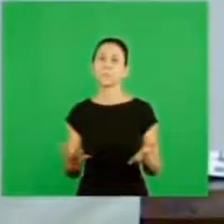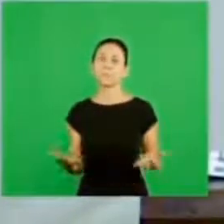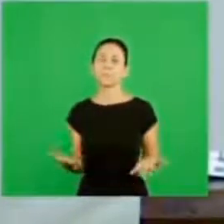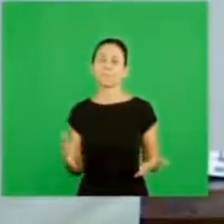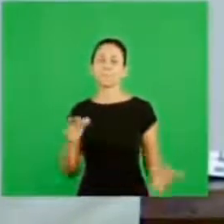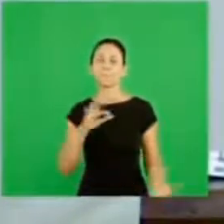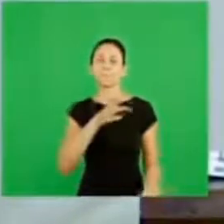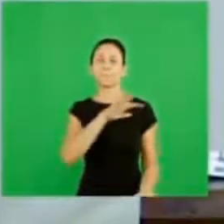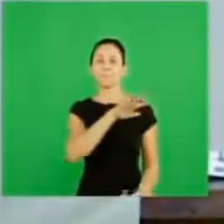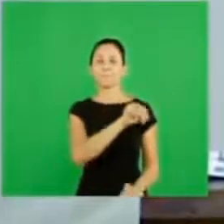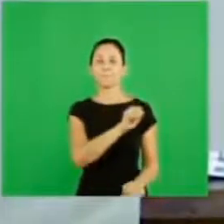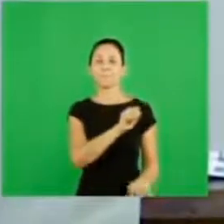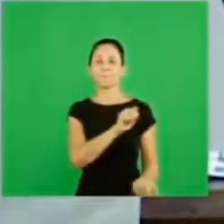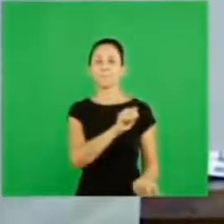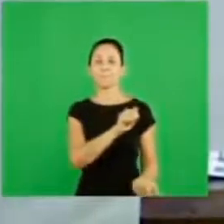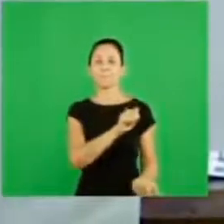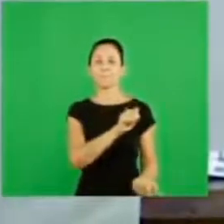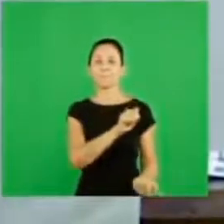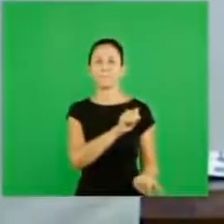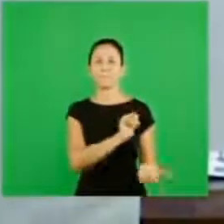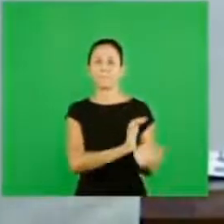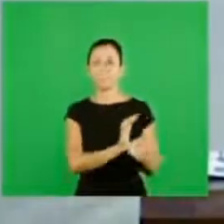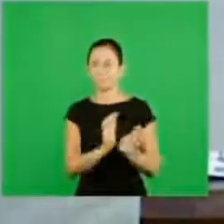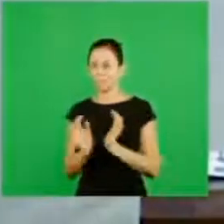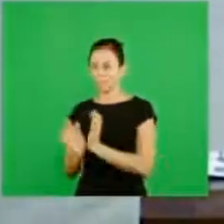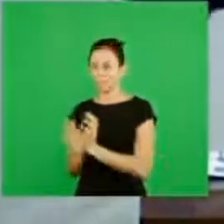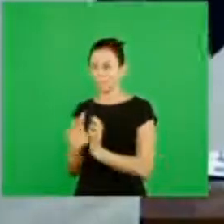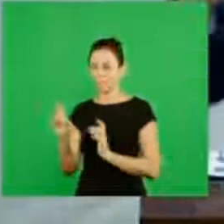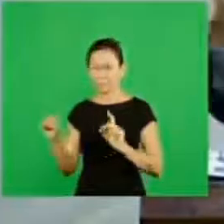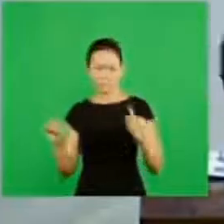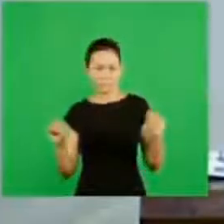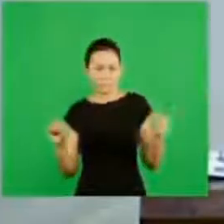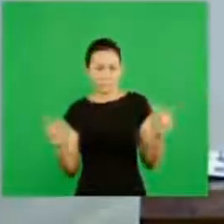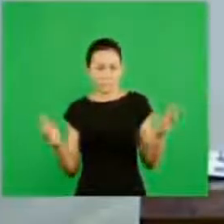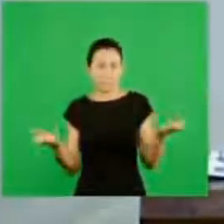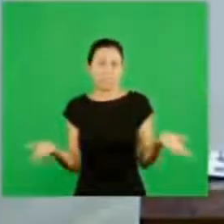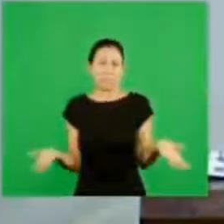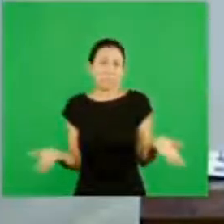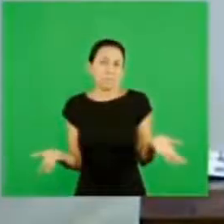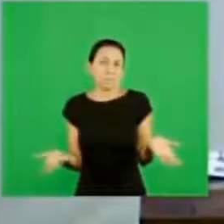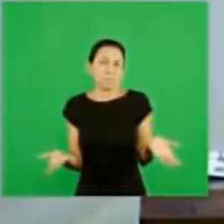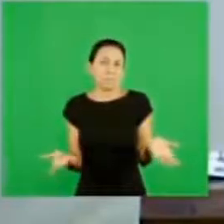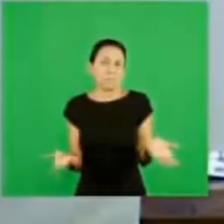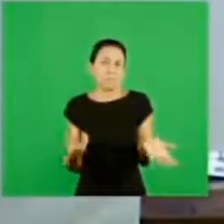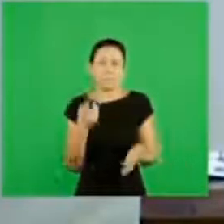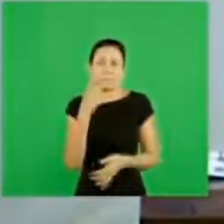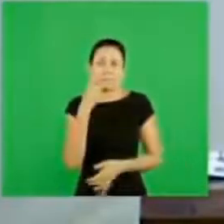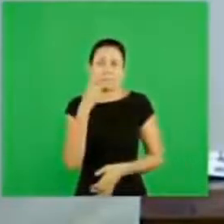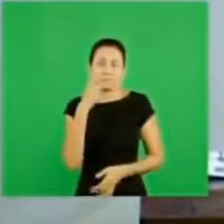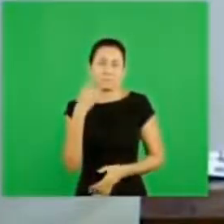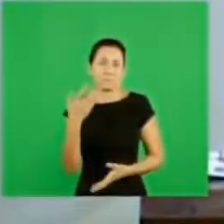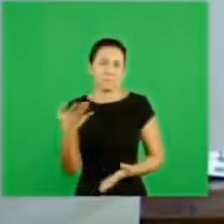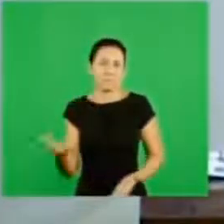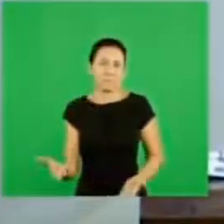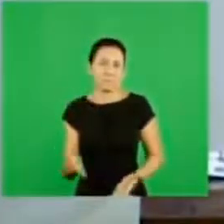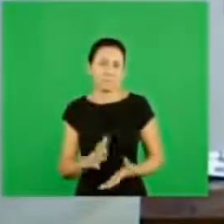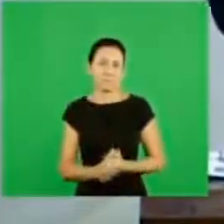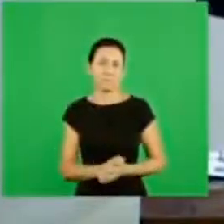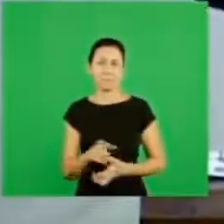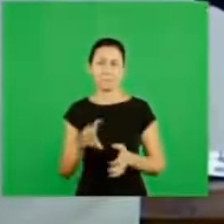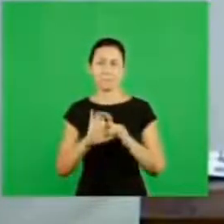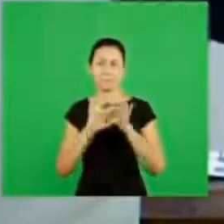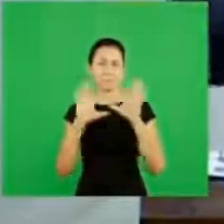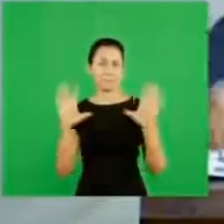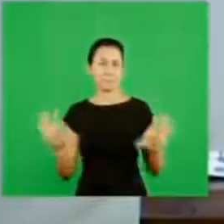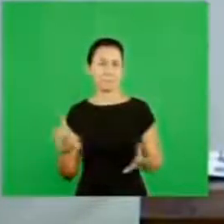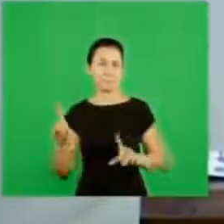understanding me. We were before this. This is what was presented before us. A word divided. And what did we have to choose? It